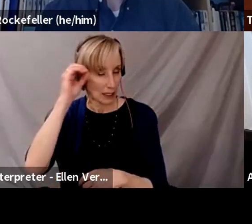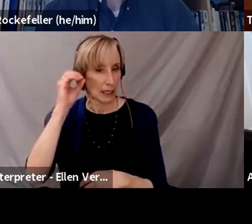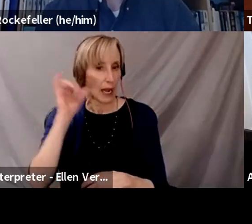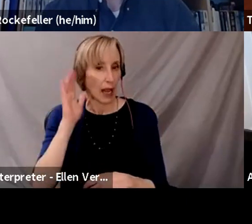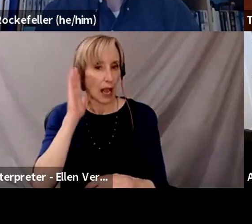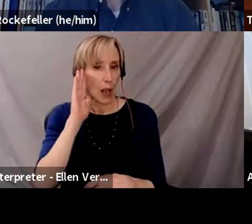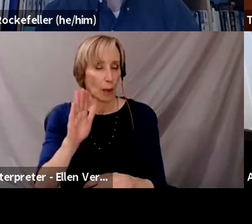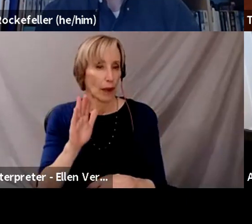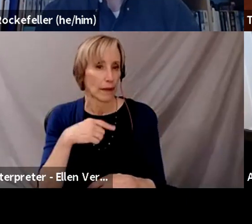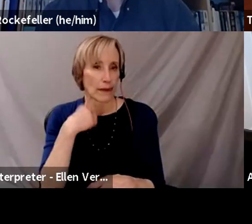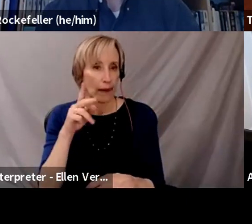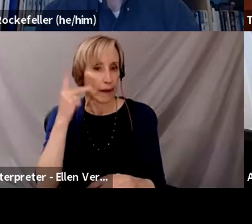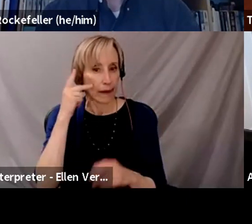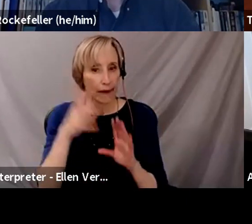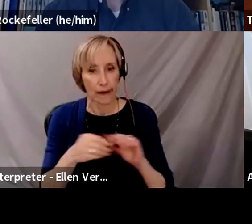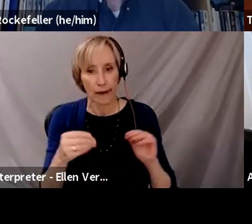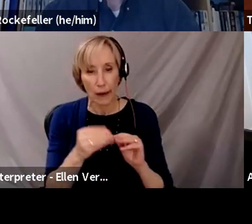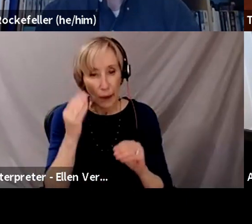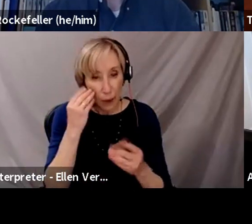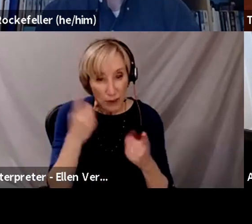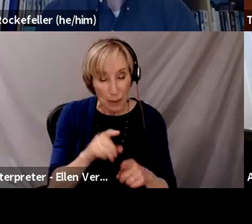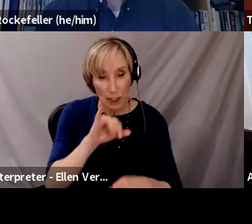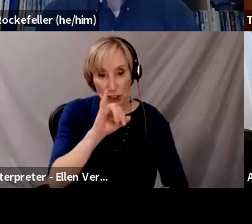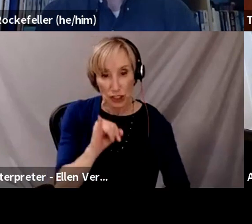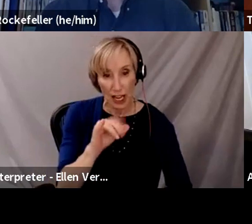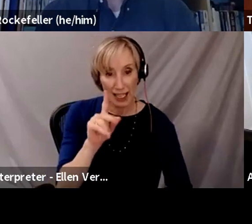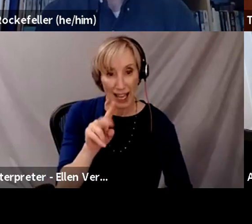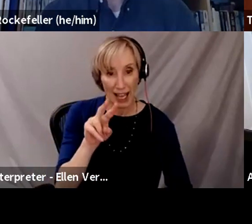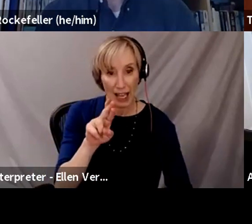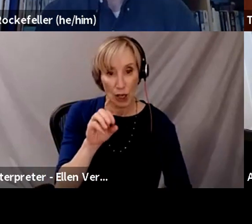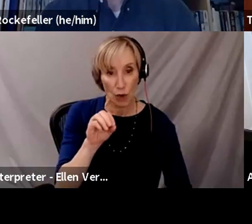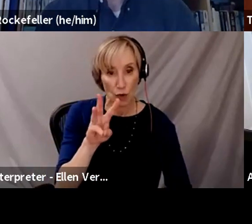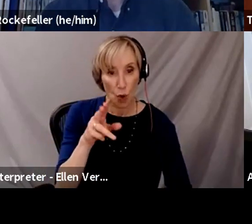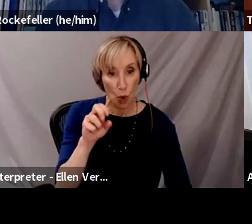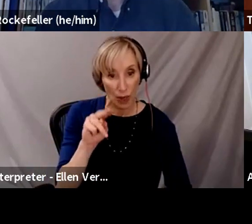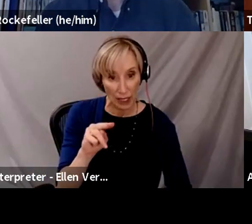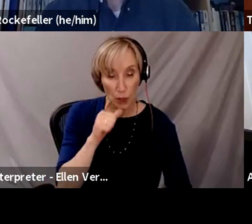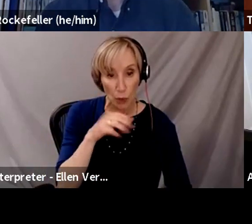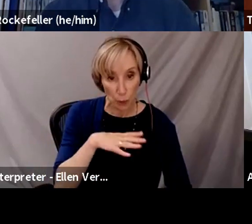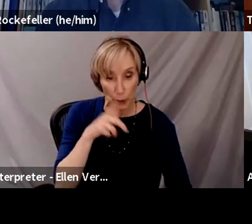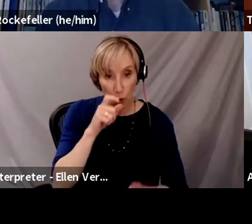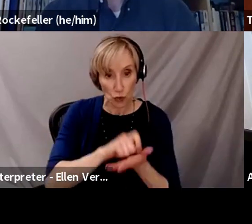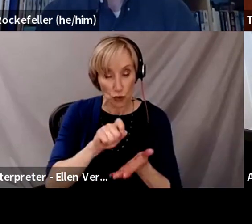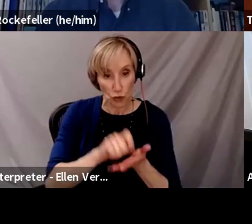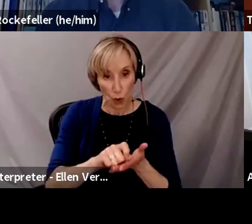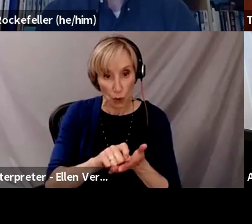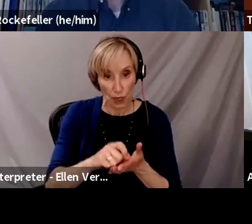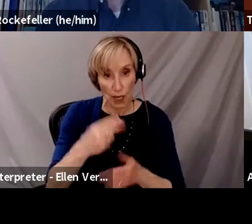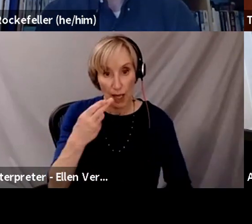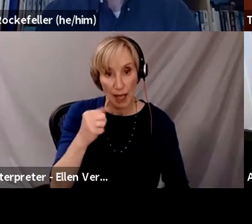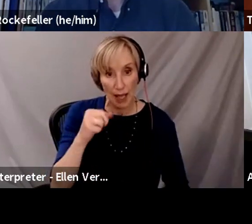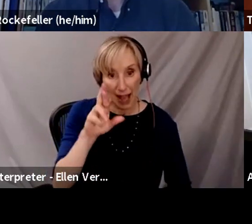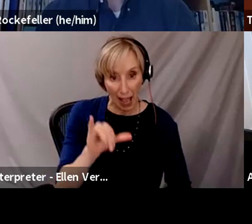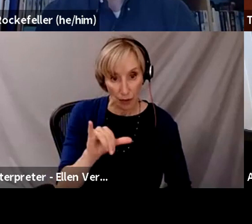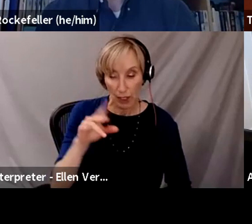if people are familiar with what's kind of going on with J.K. Rowling, the author of Harry Potter. And I know that's a very devastating situation for a